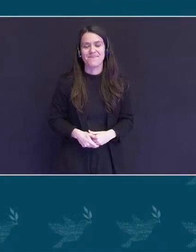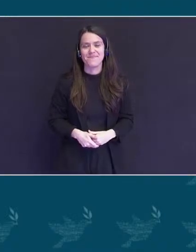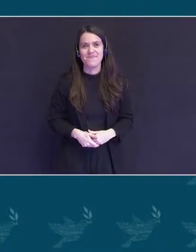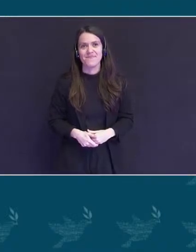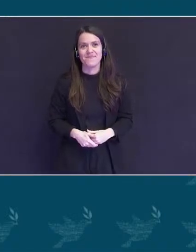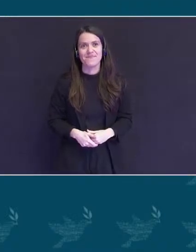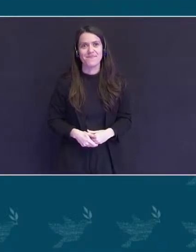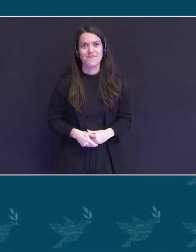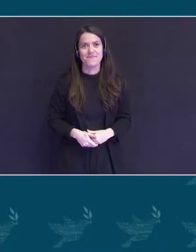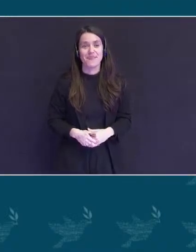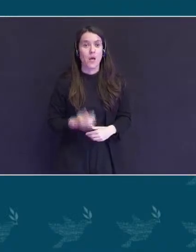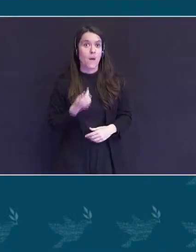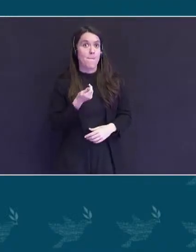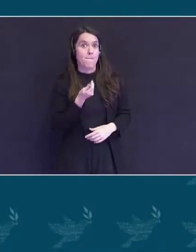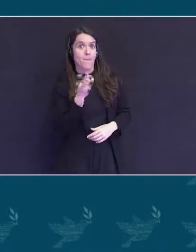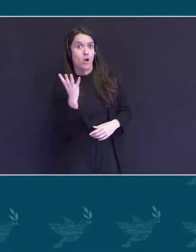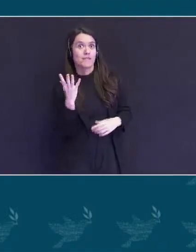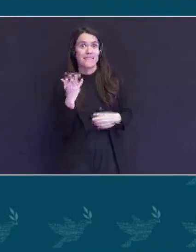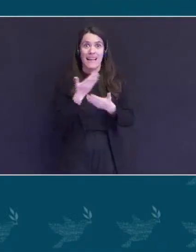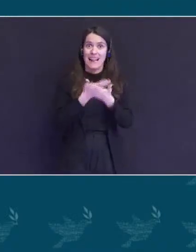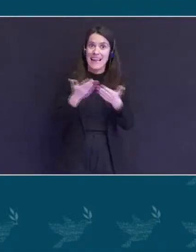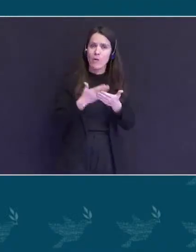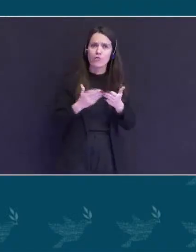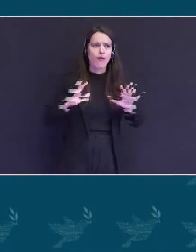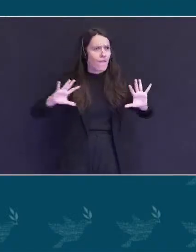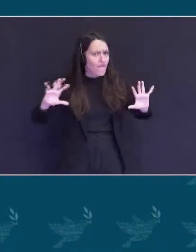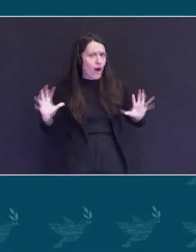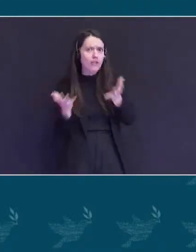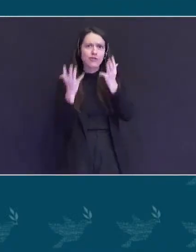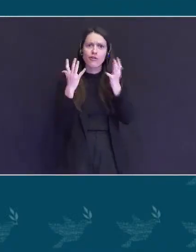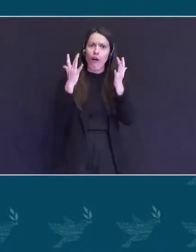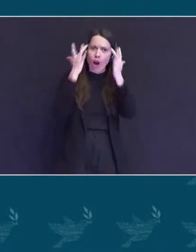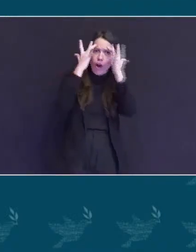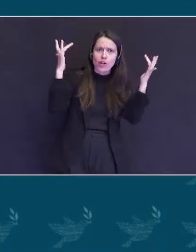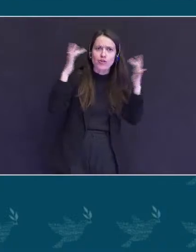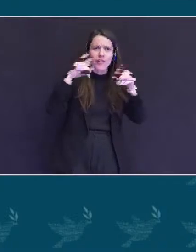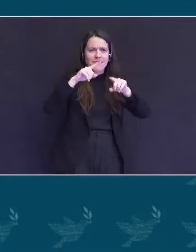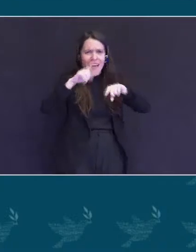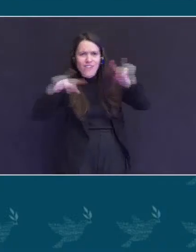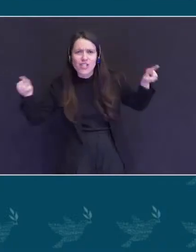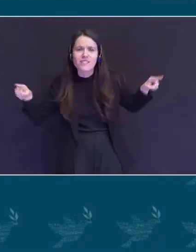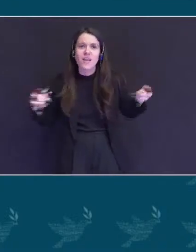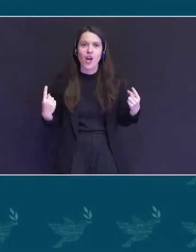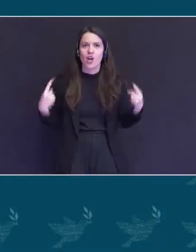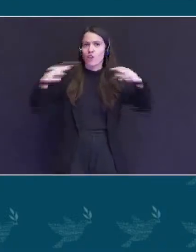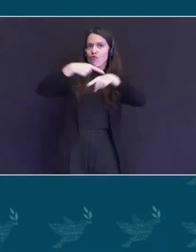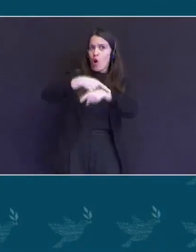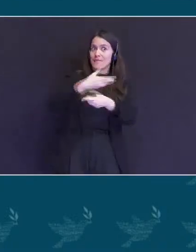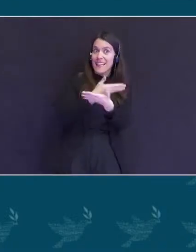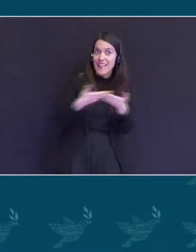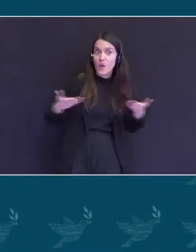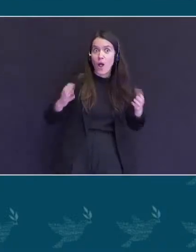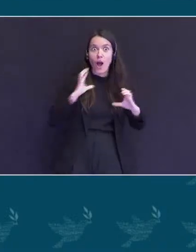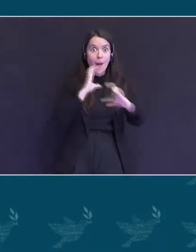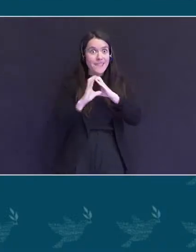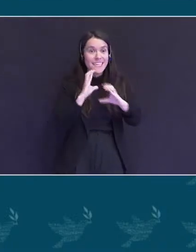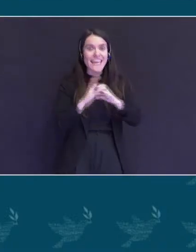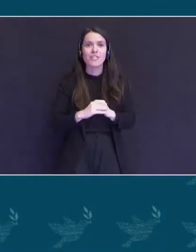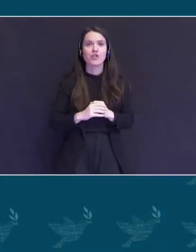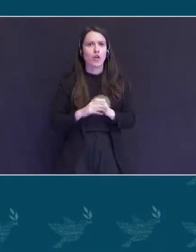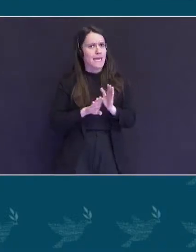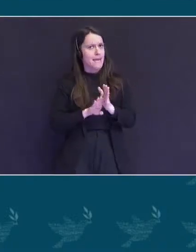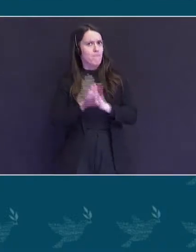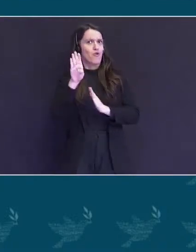Multilingualism fosters cultural diversity, facilitates cross-lingual communication, and improves individuals'